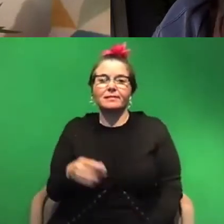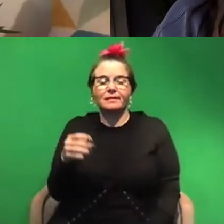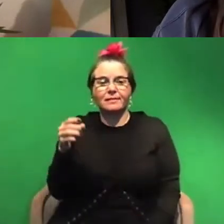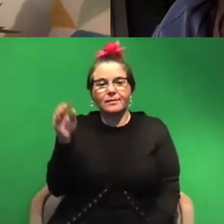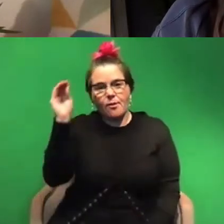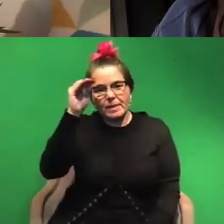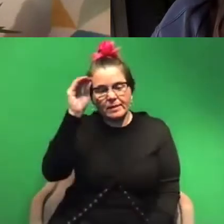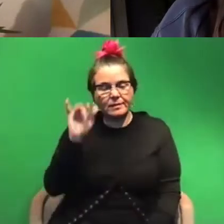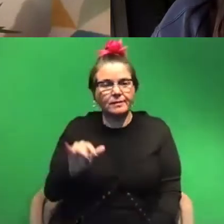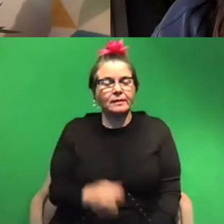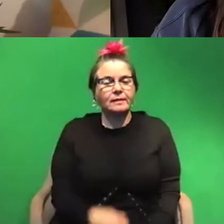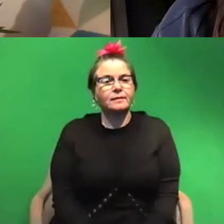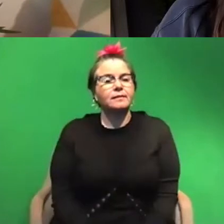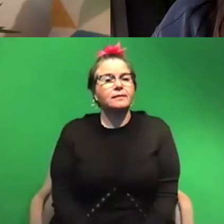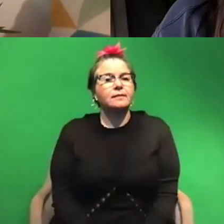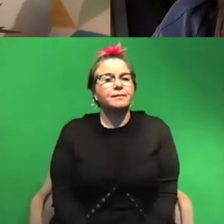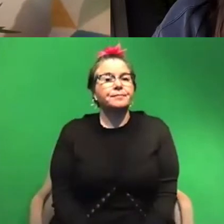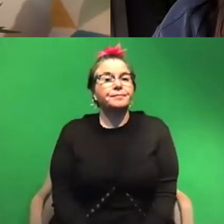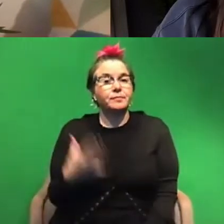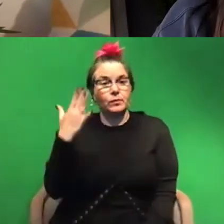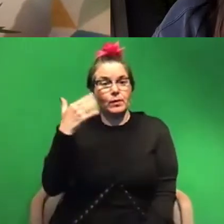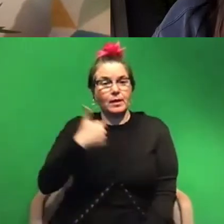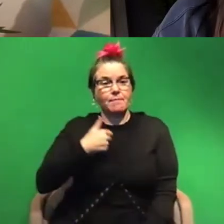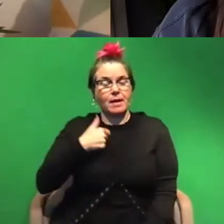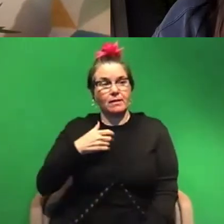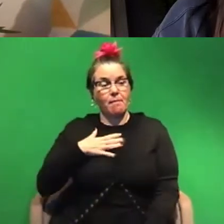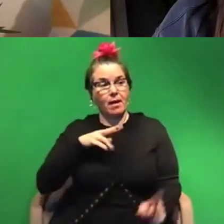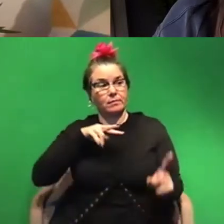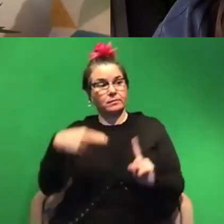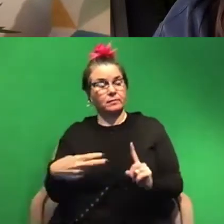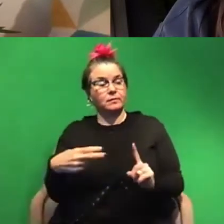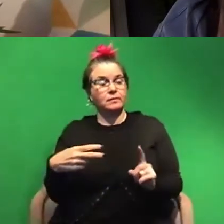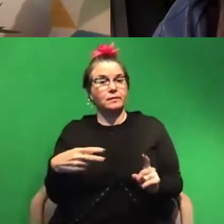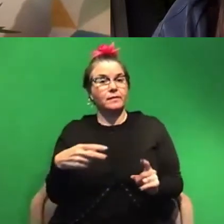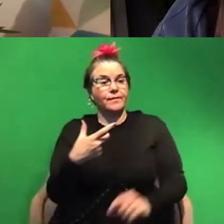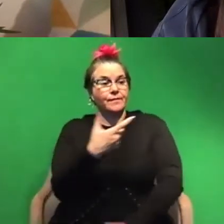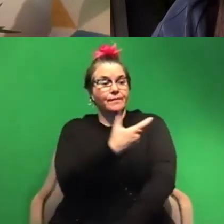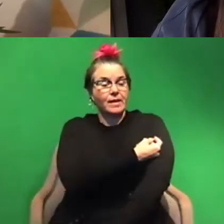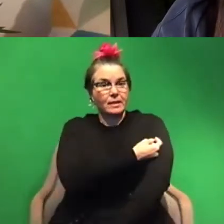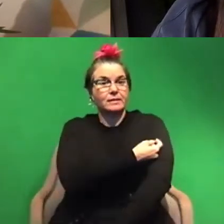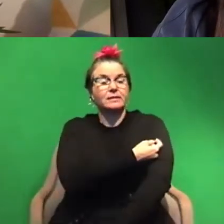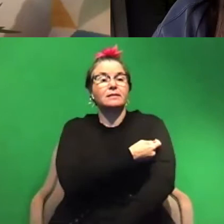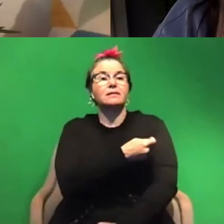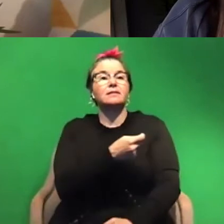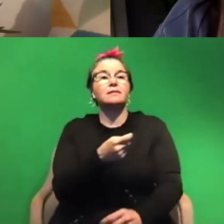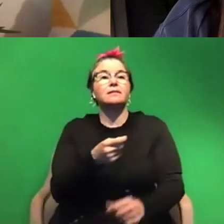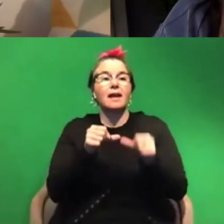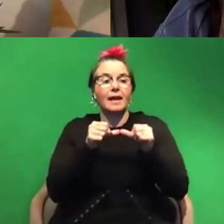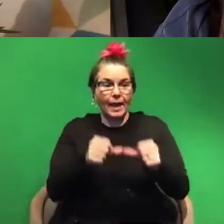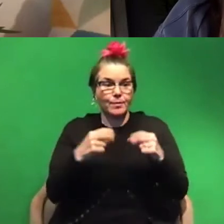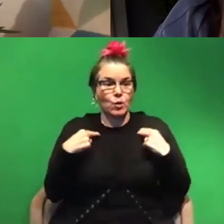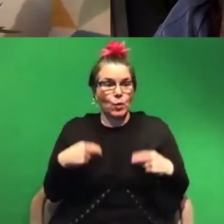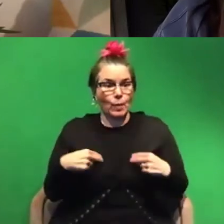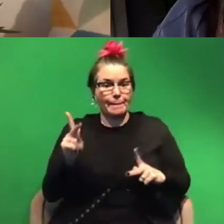because I see it more as vaccines are what have kept the human